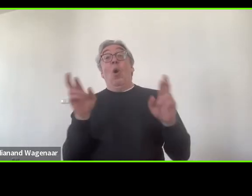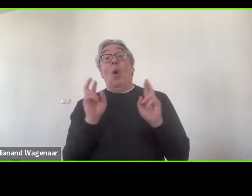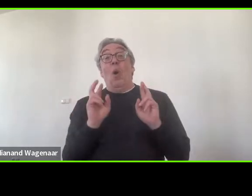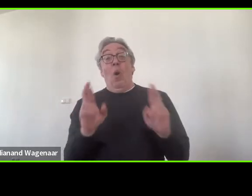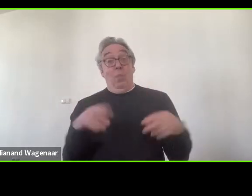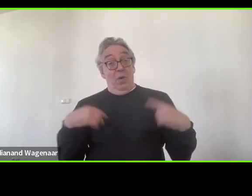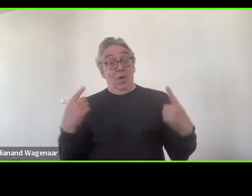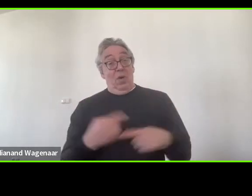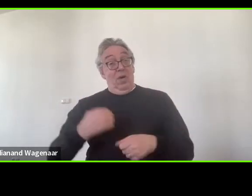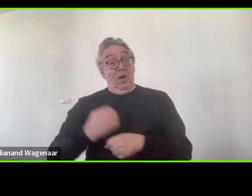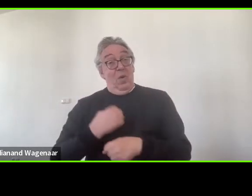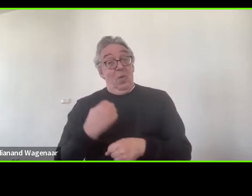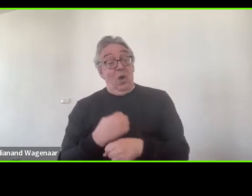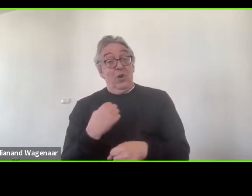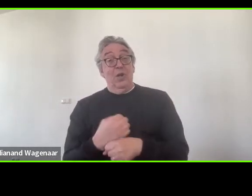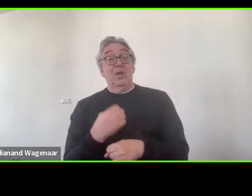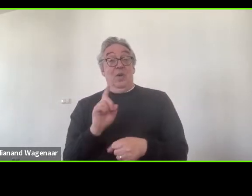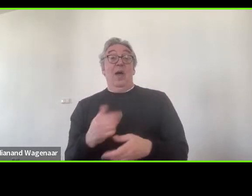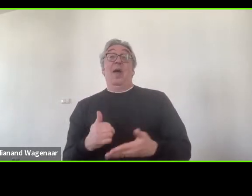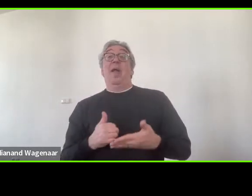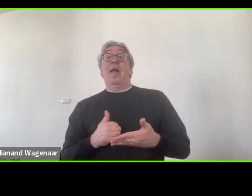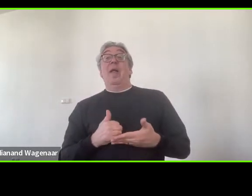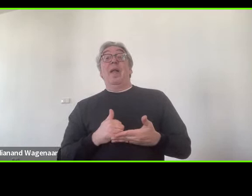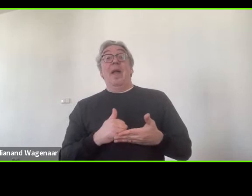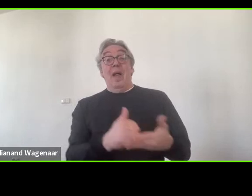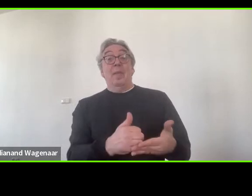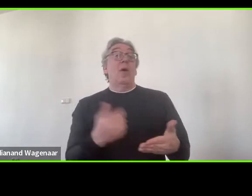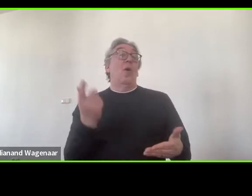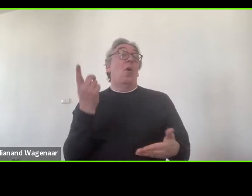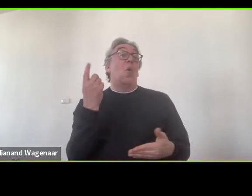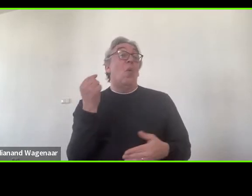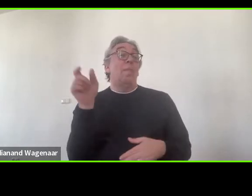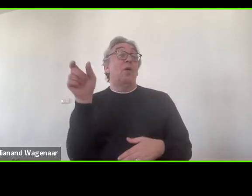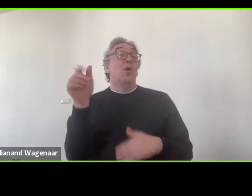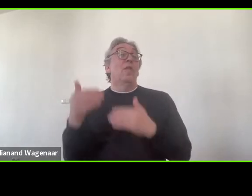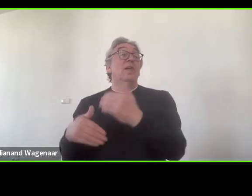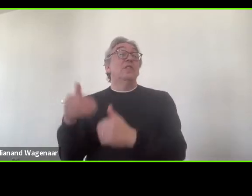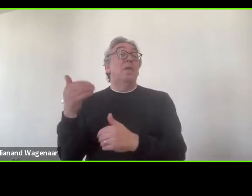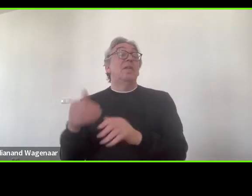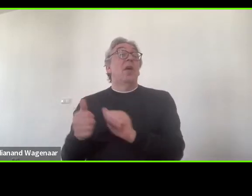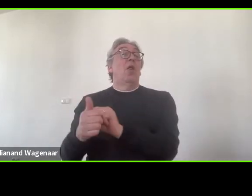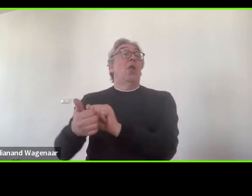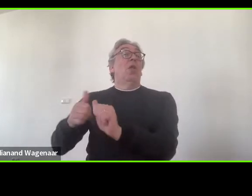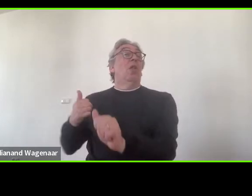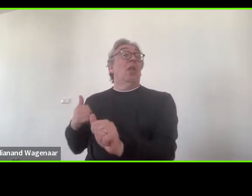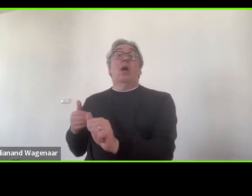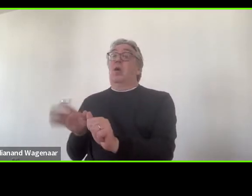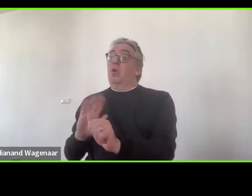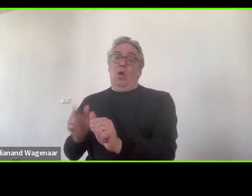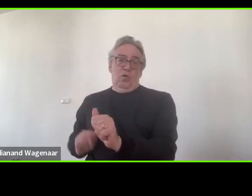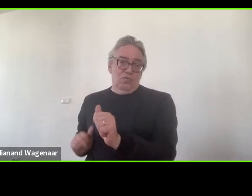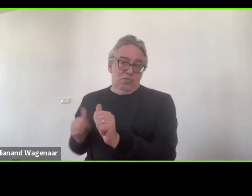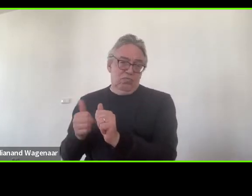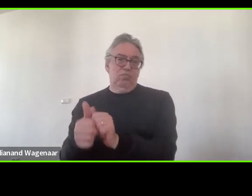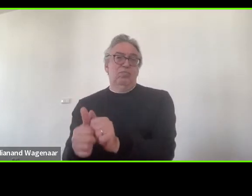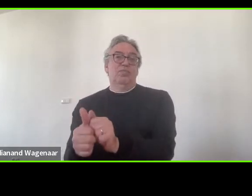and others to ensure that women with disabilities are no longer left behind and that their rights are